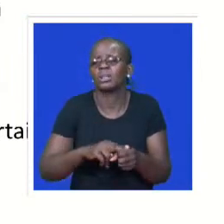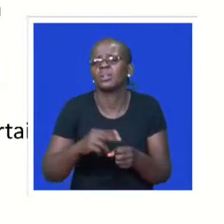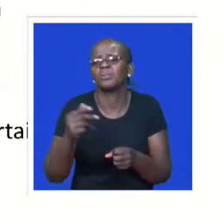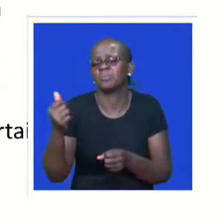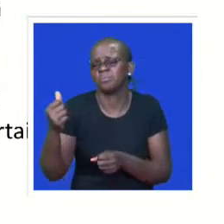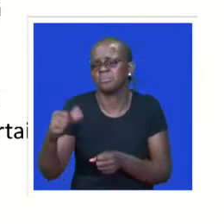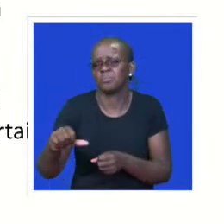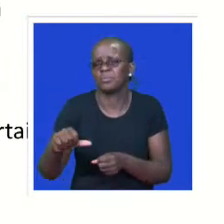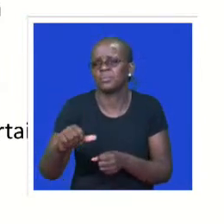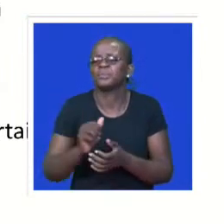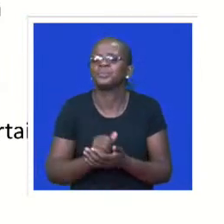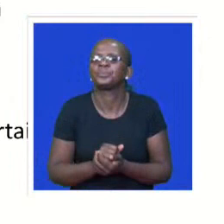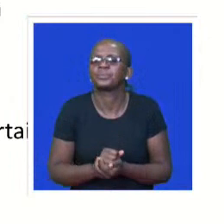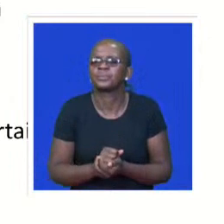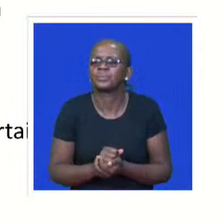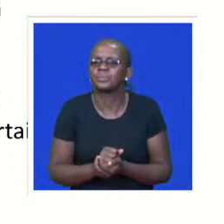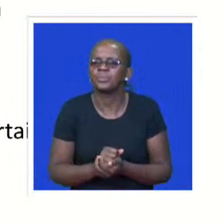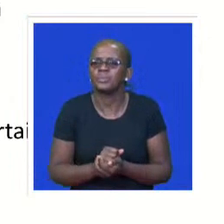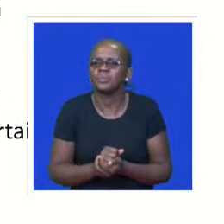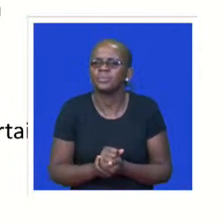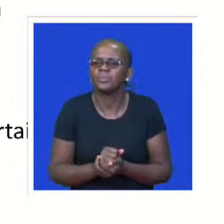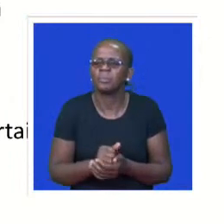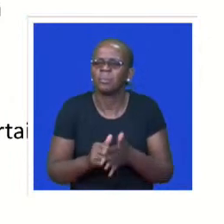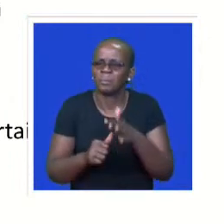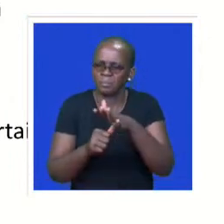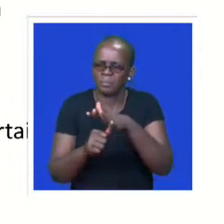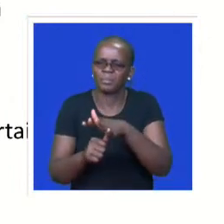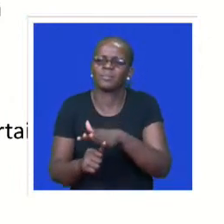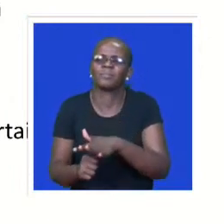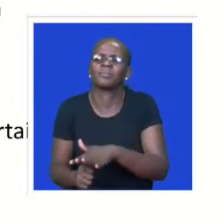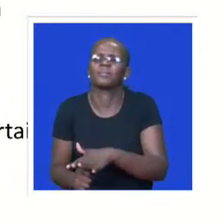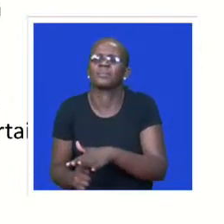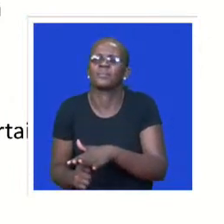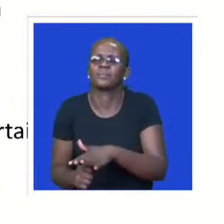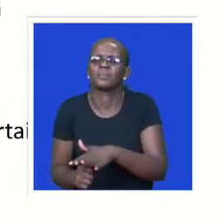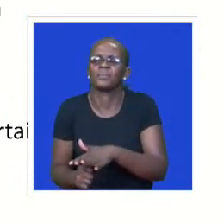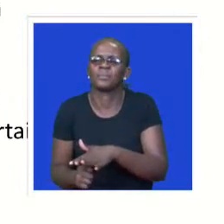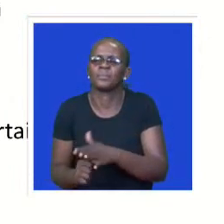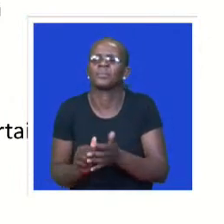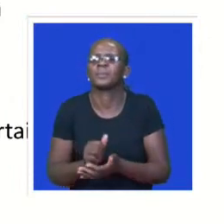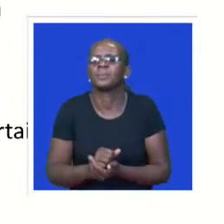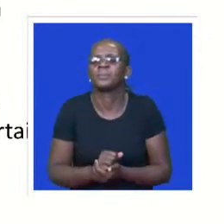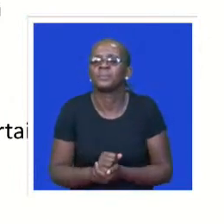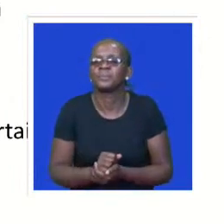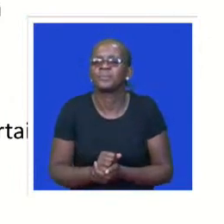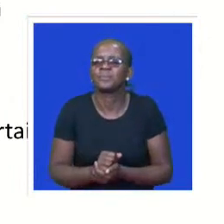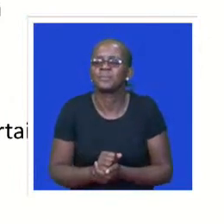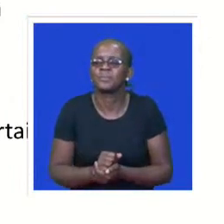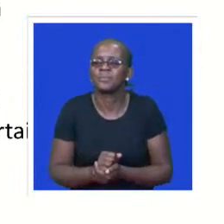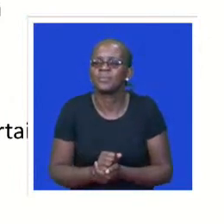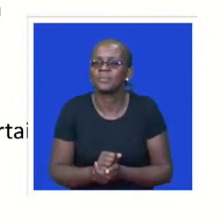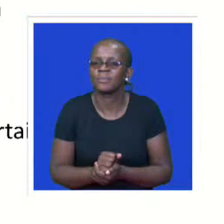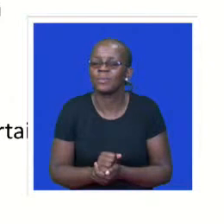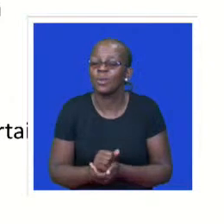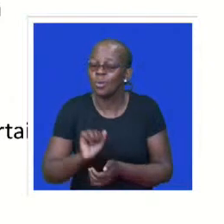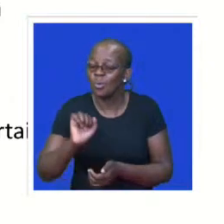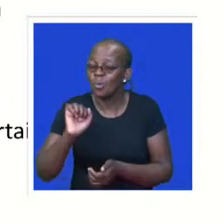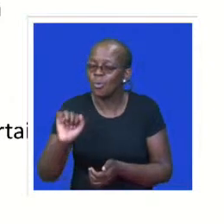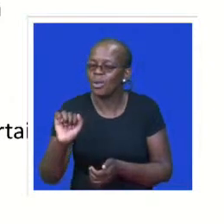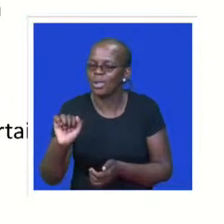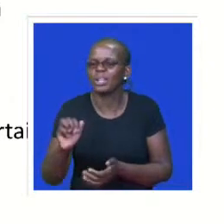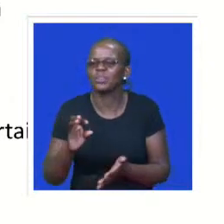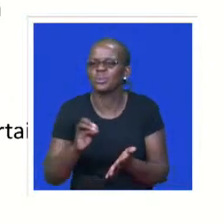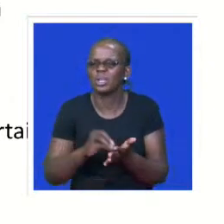So that is suffering, dear Lena. So as a consequence of sin, after committing sin, you may end